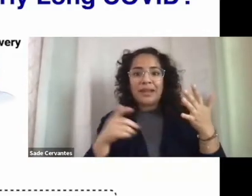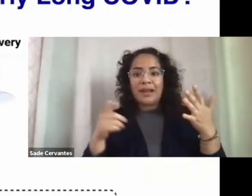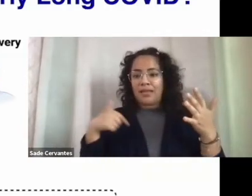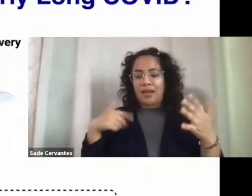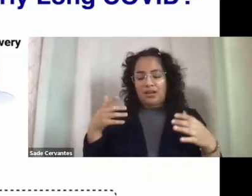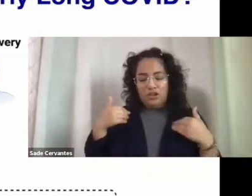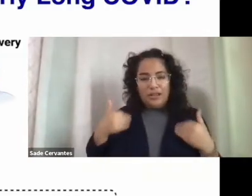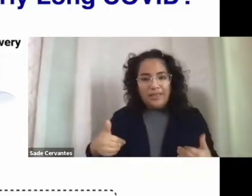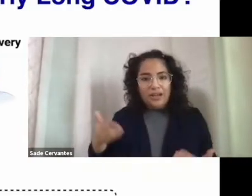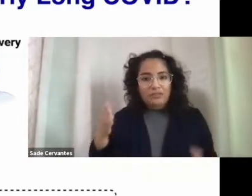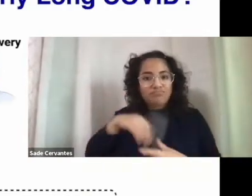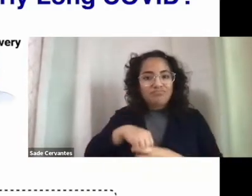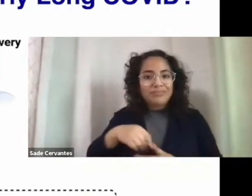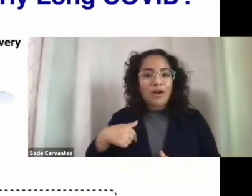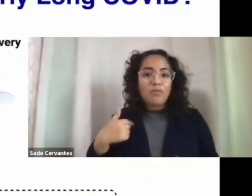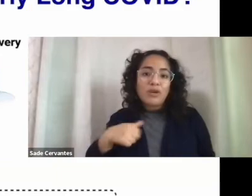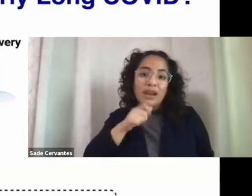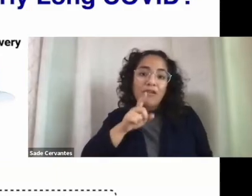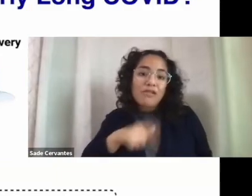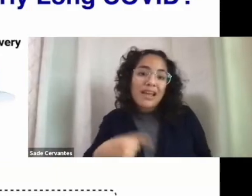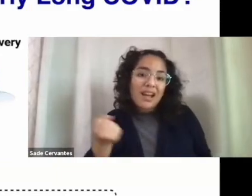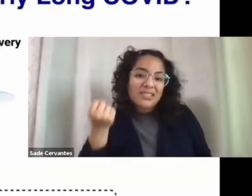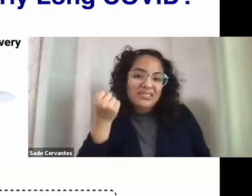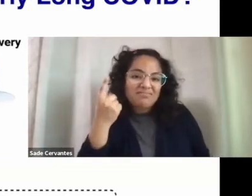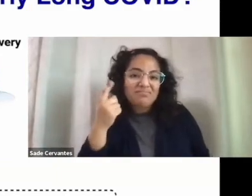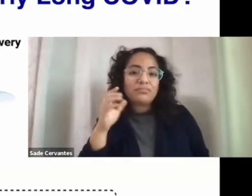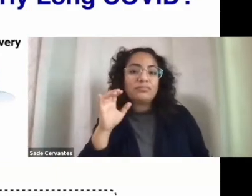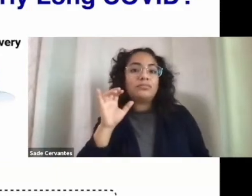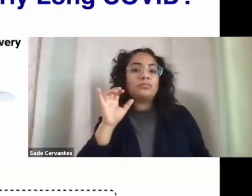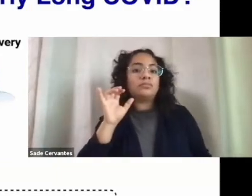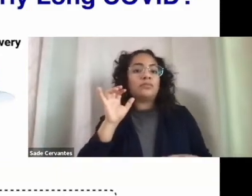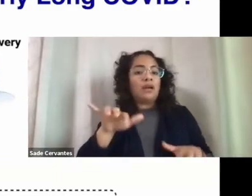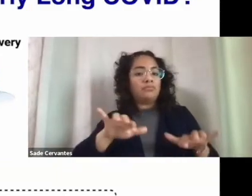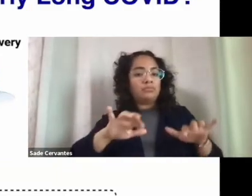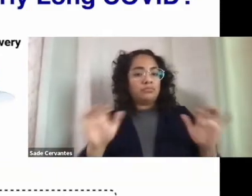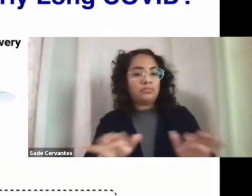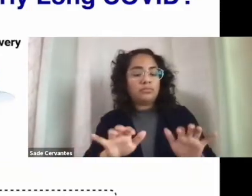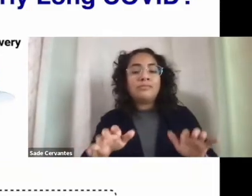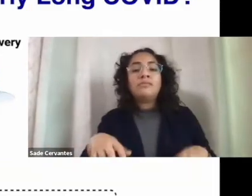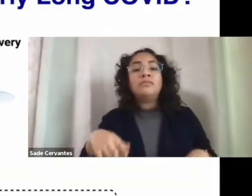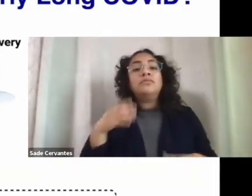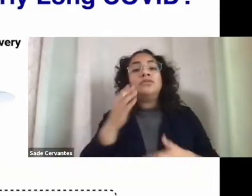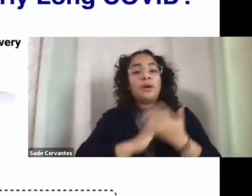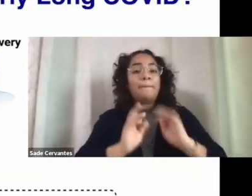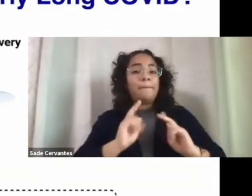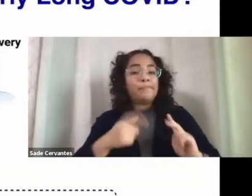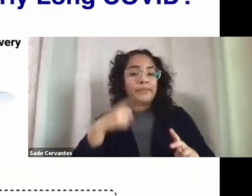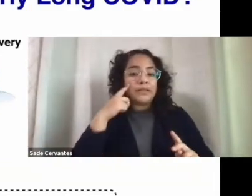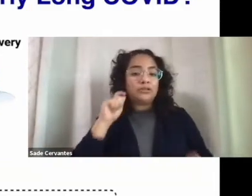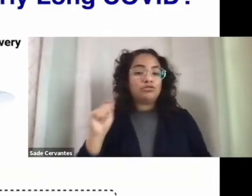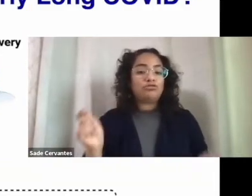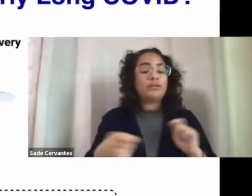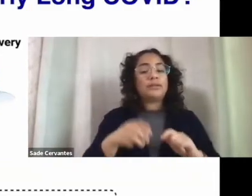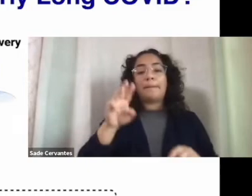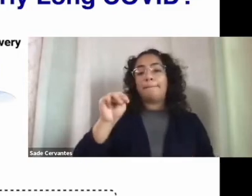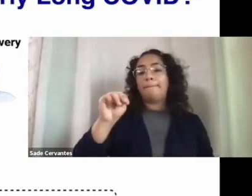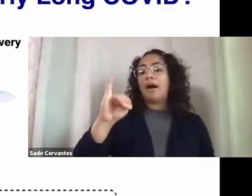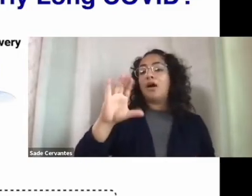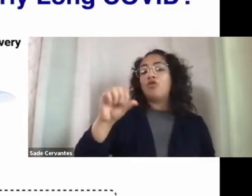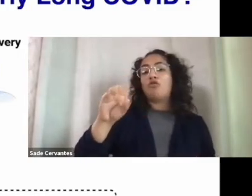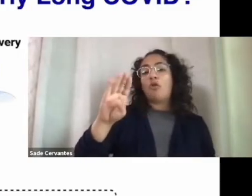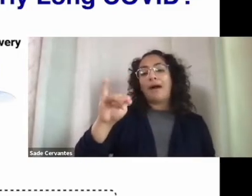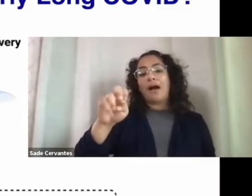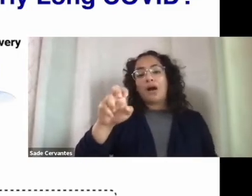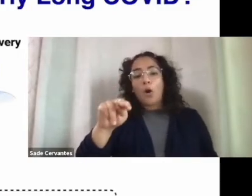don't really understand. Some groups think that changes in the microbiome, all those good bacteria that live in